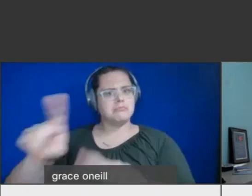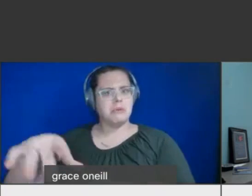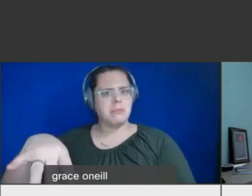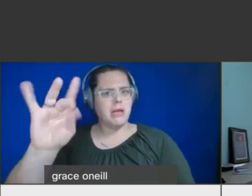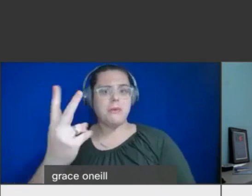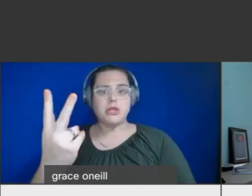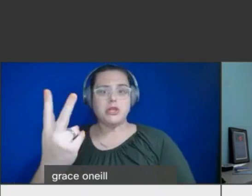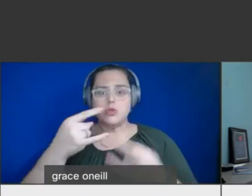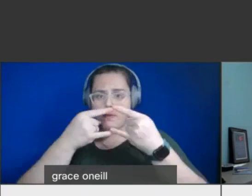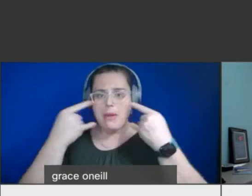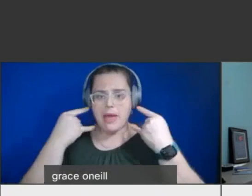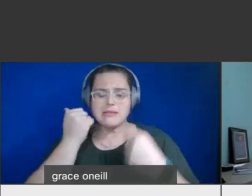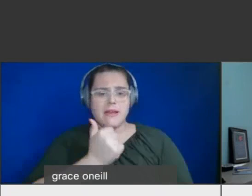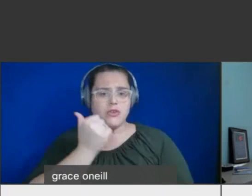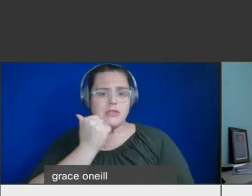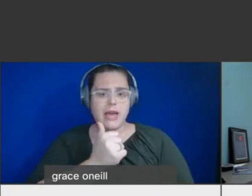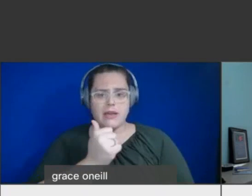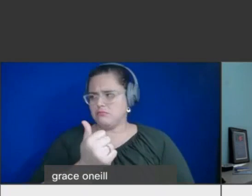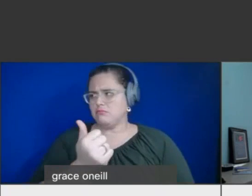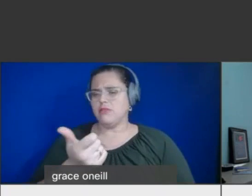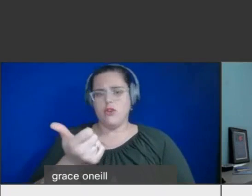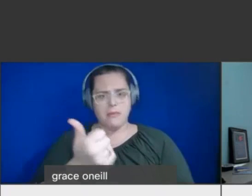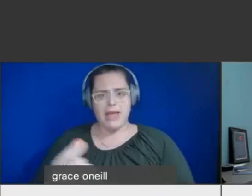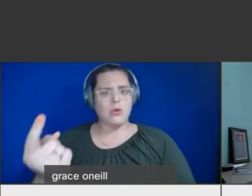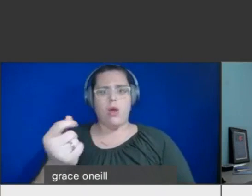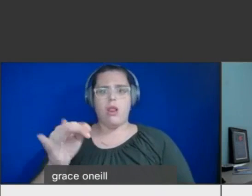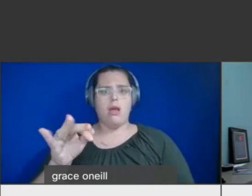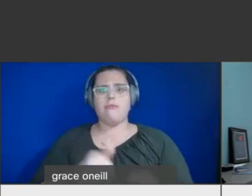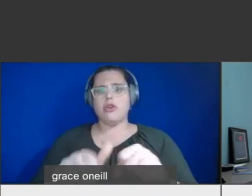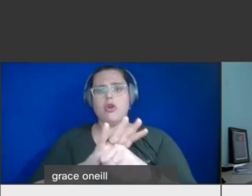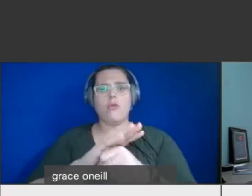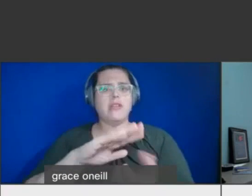day from any of the COVID centers in DC.